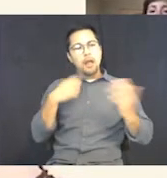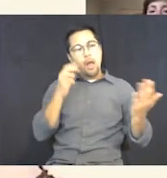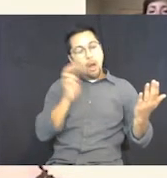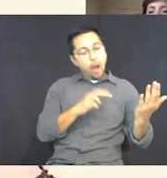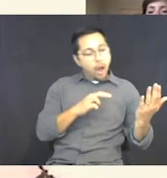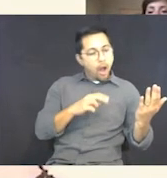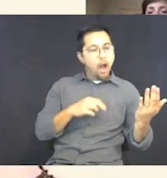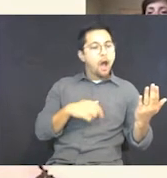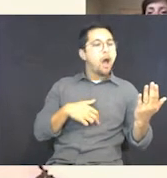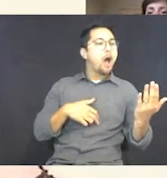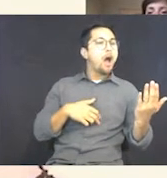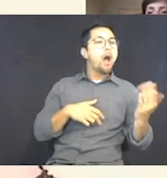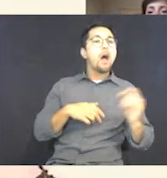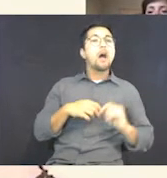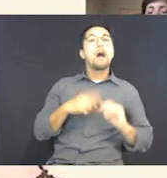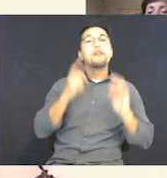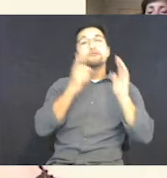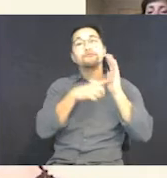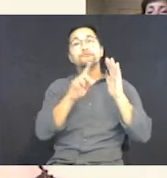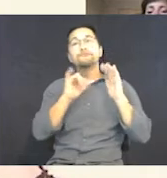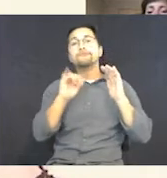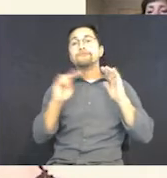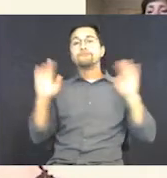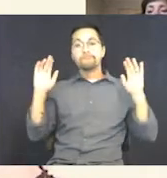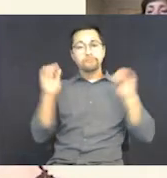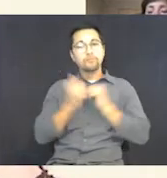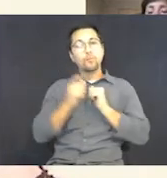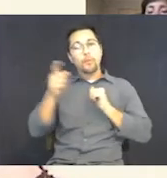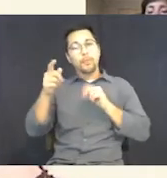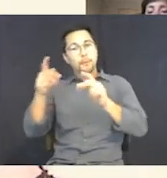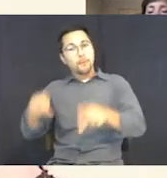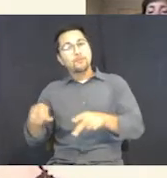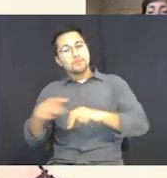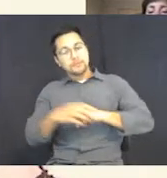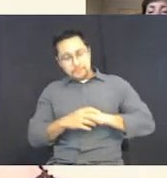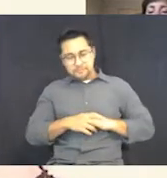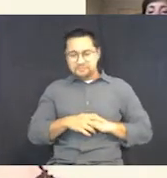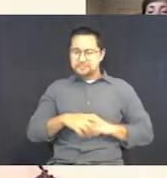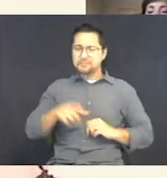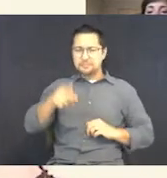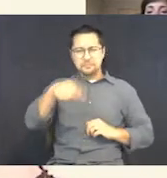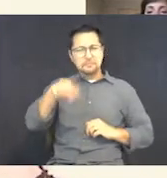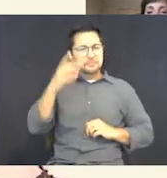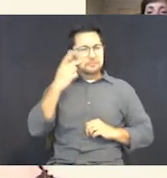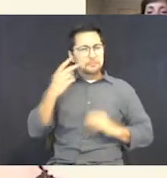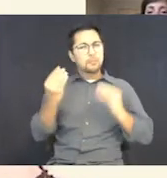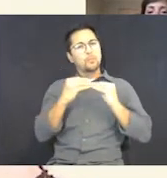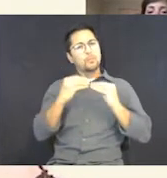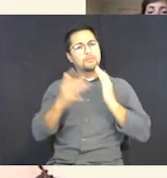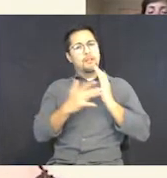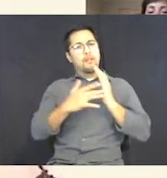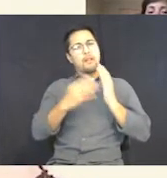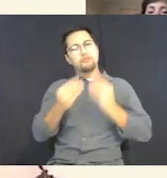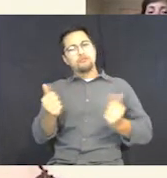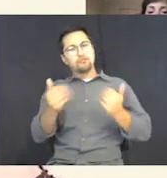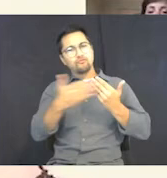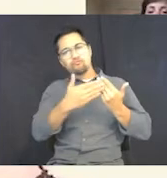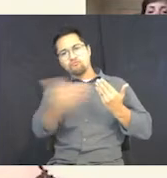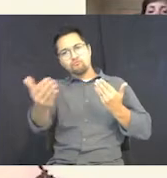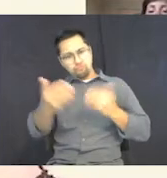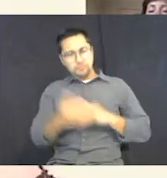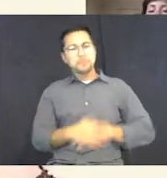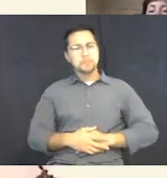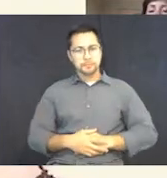I'd like to share this quote because I think it's very important, especially when we start to consider using technology as a natural